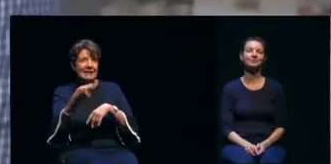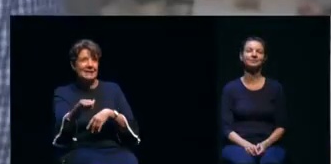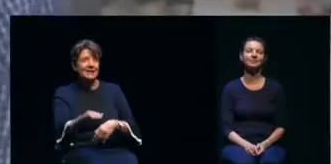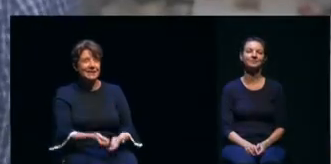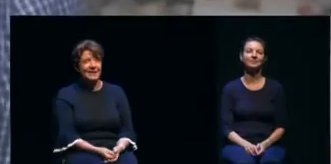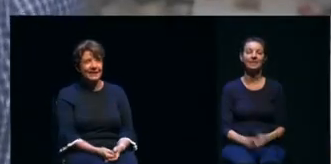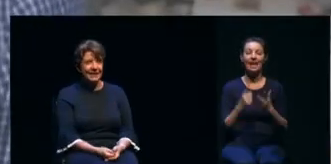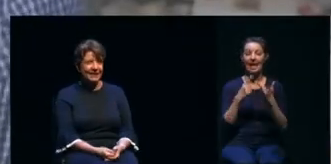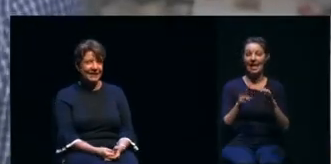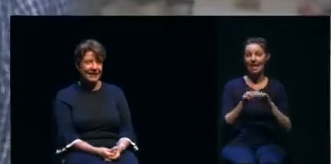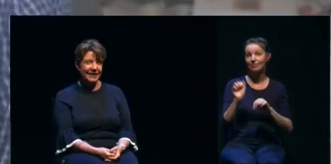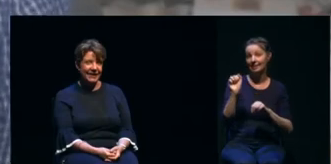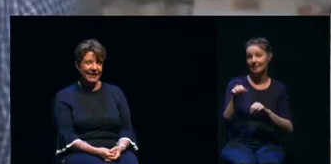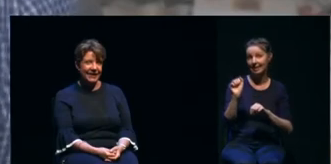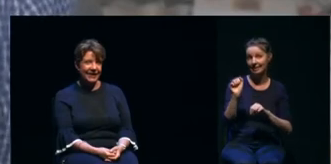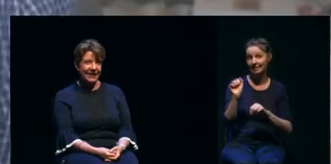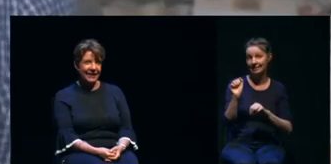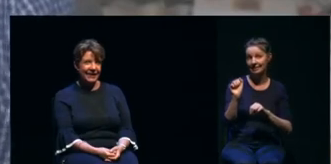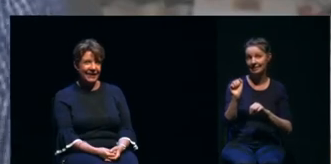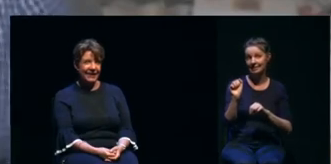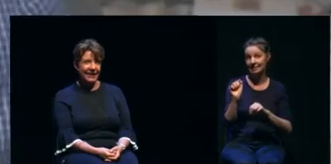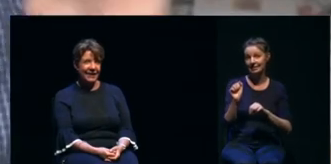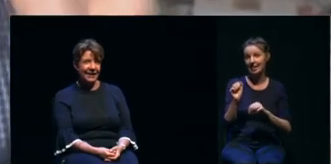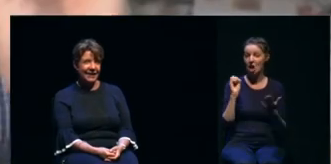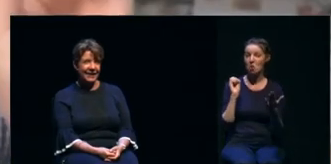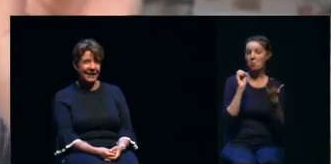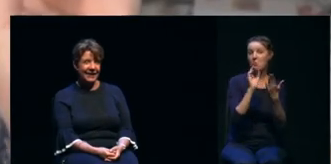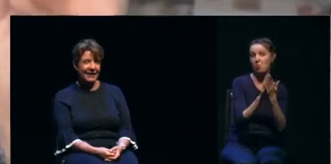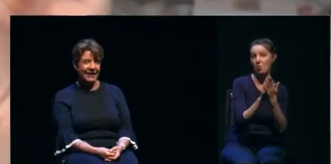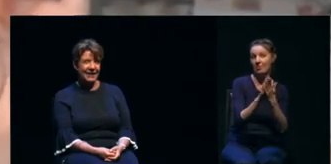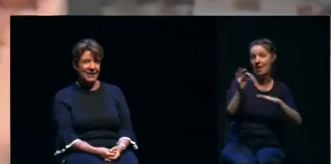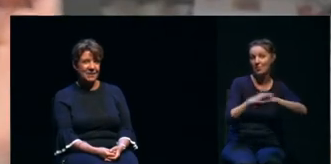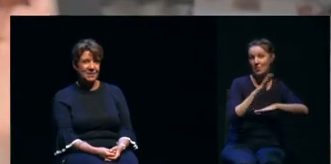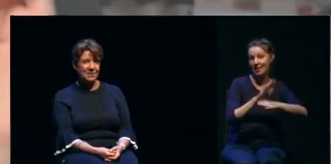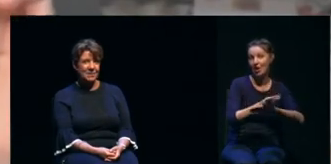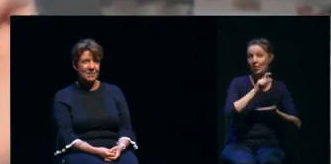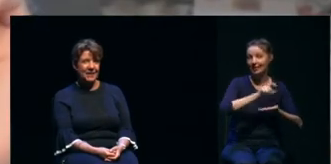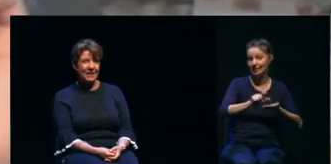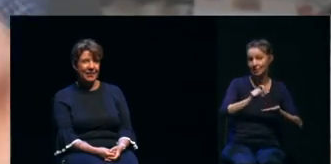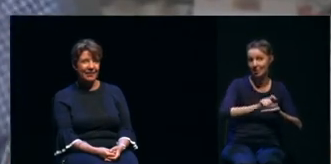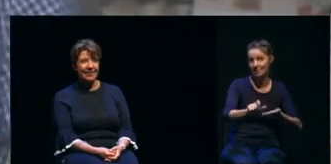And if you do, put that wedding on Instagram, you will make a million.